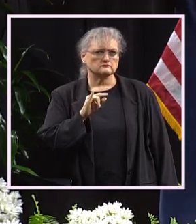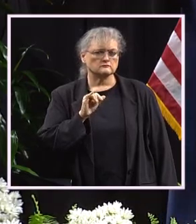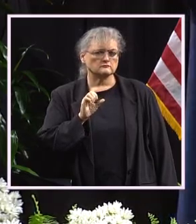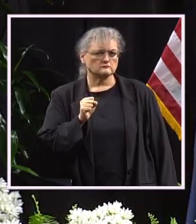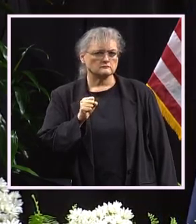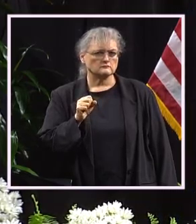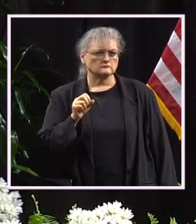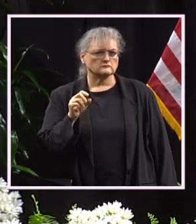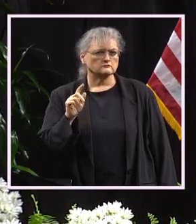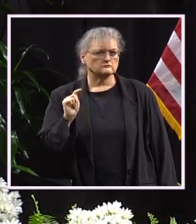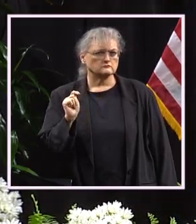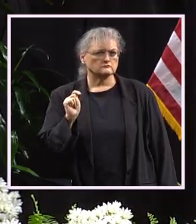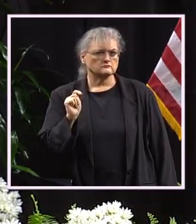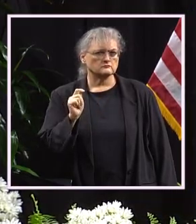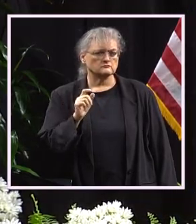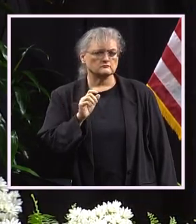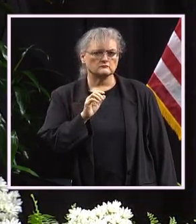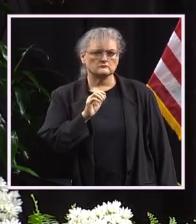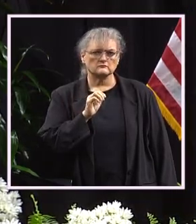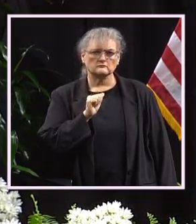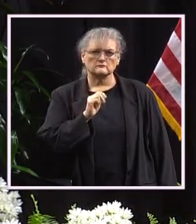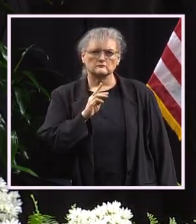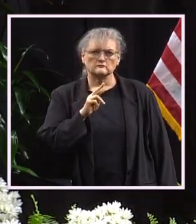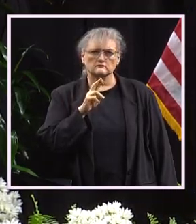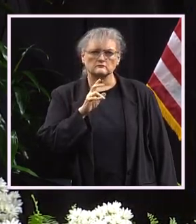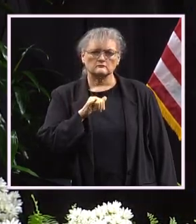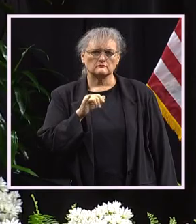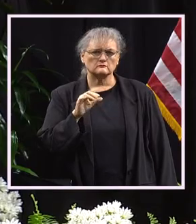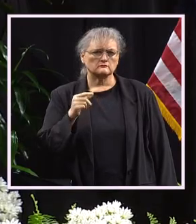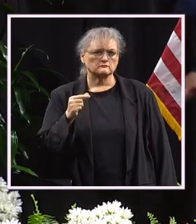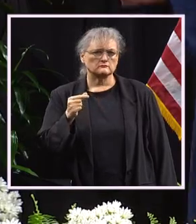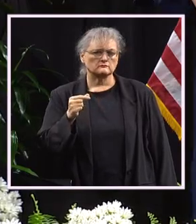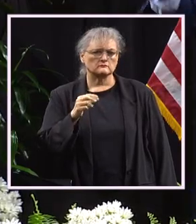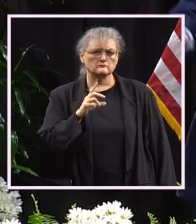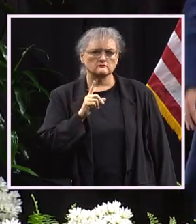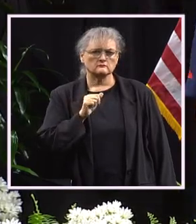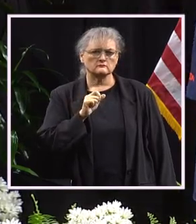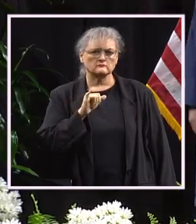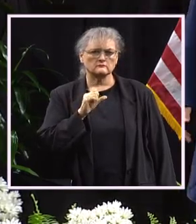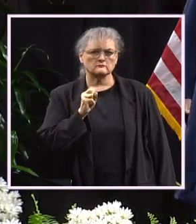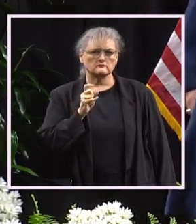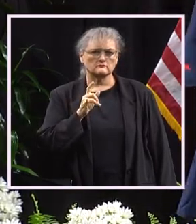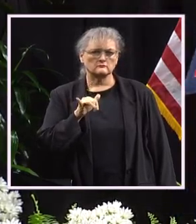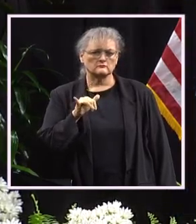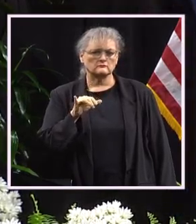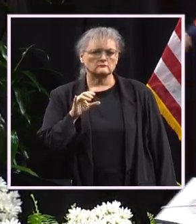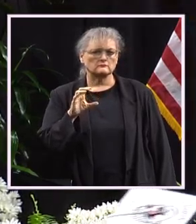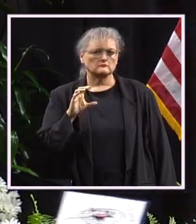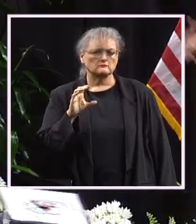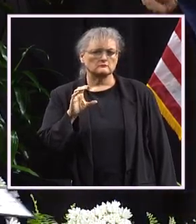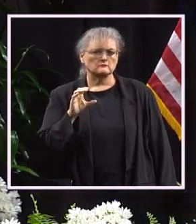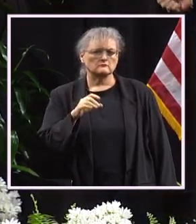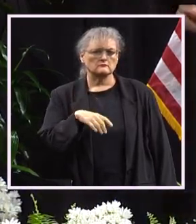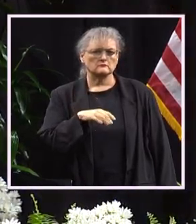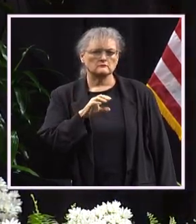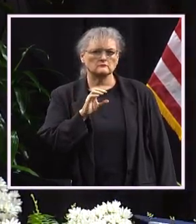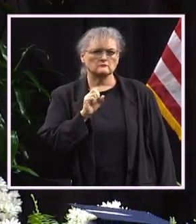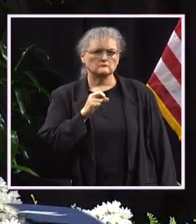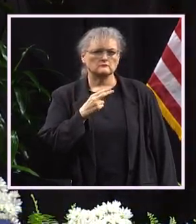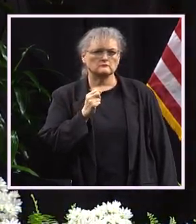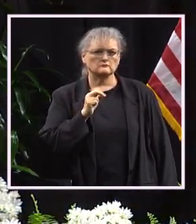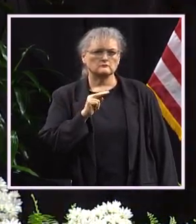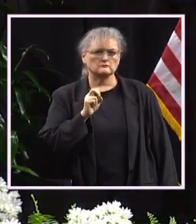Trejo. Abram Gomez. Daisy Cortez, cum laude. Shannon Casey Quigley.